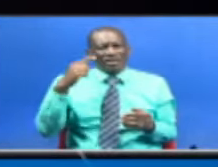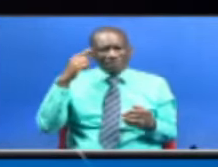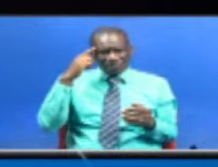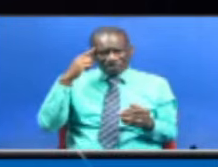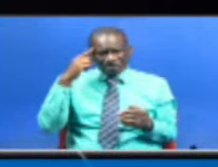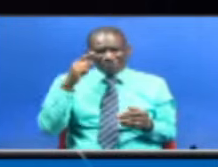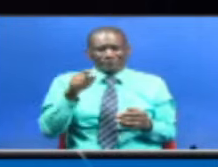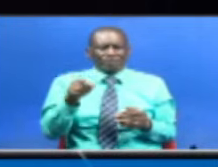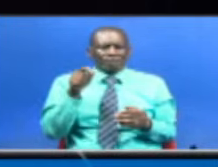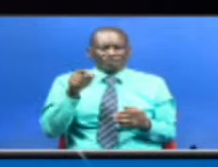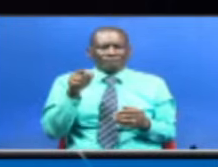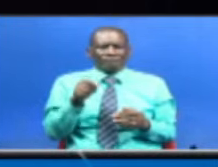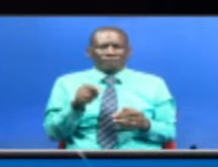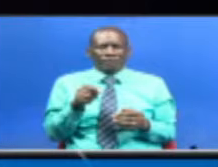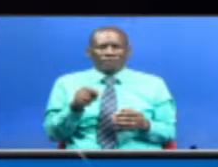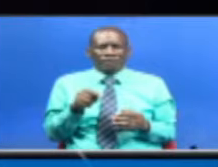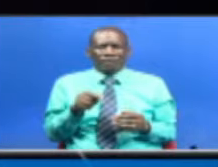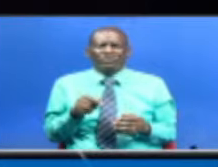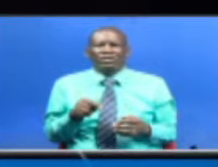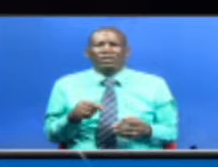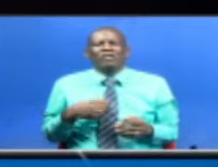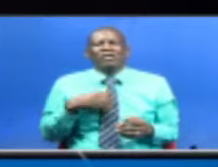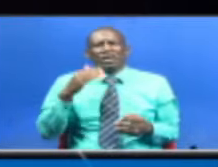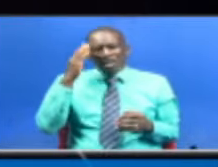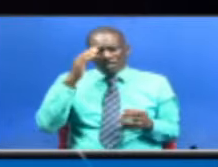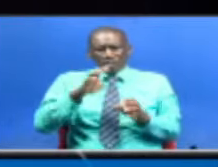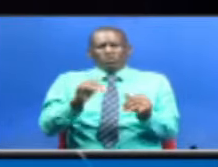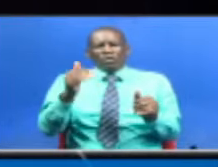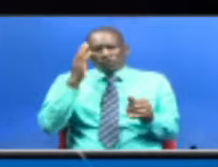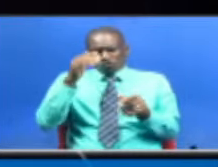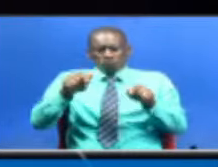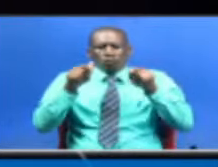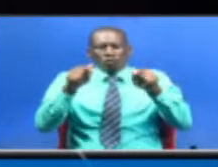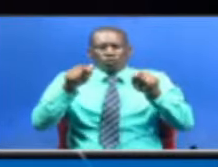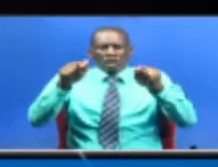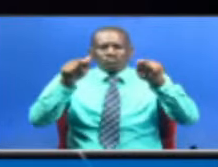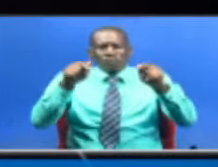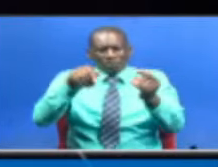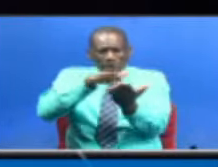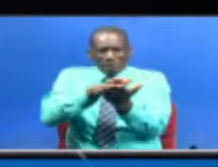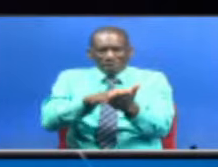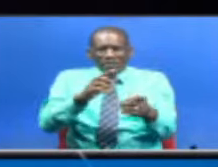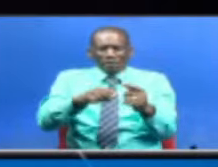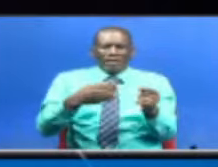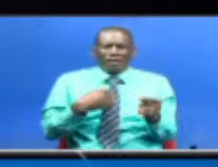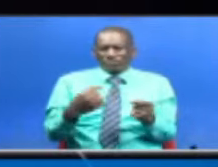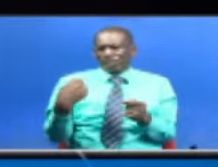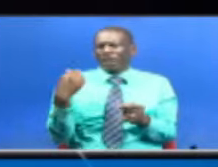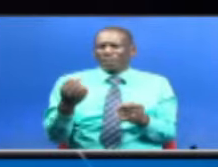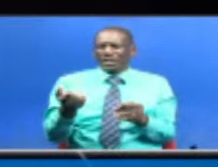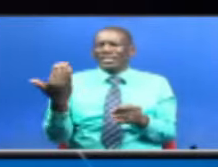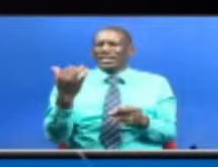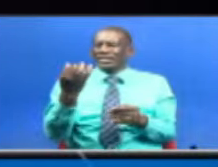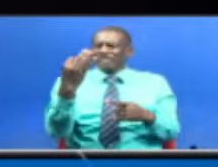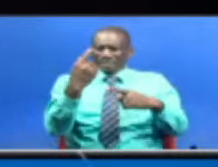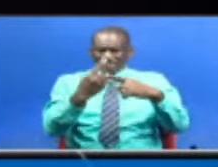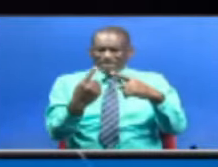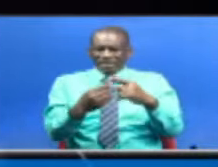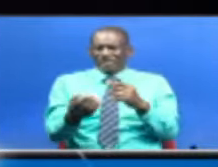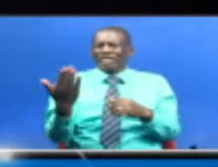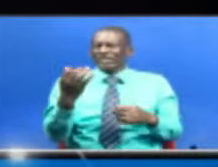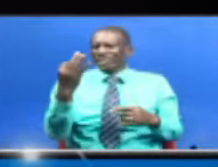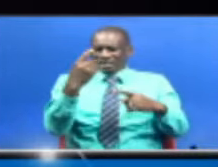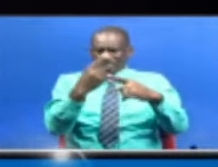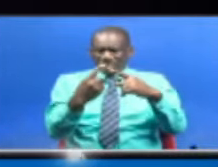it's often popular to bash the bank, but I have the numbers, and in the last 3 years, we